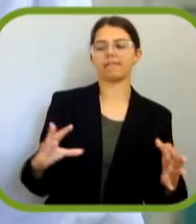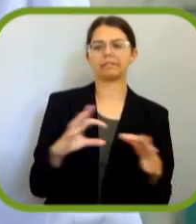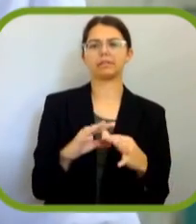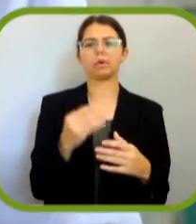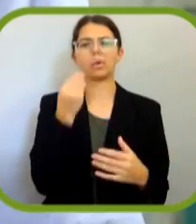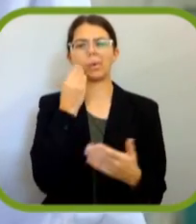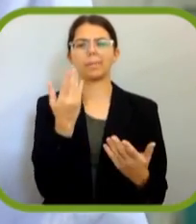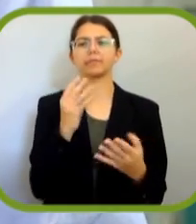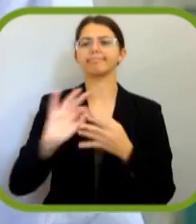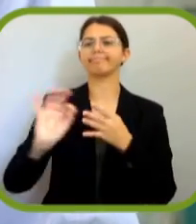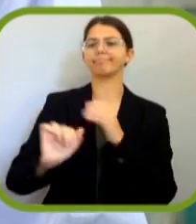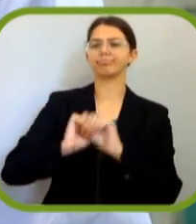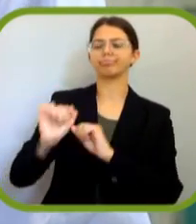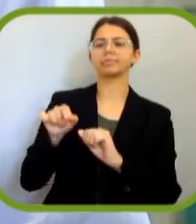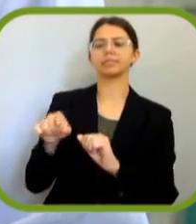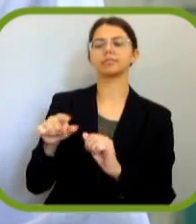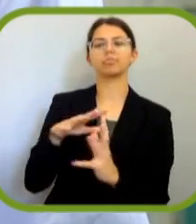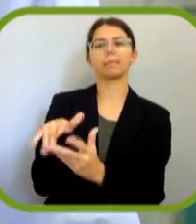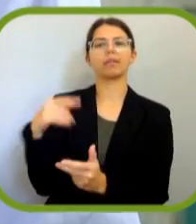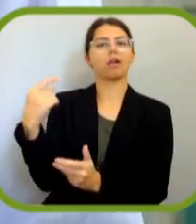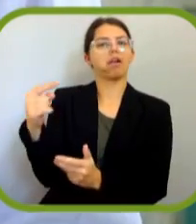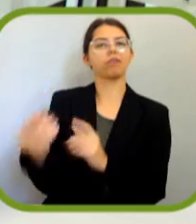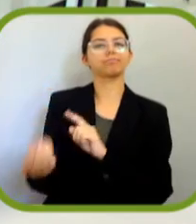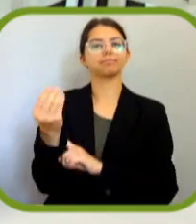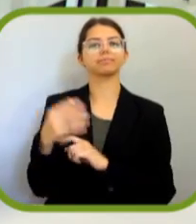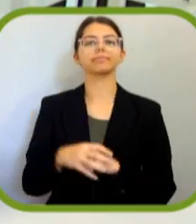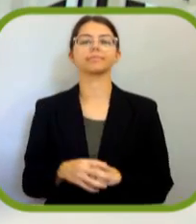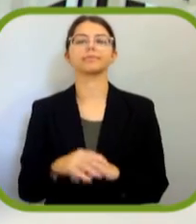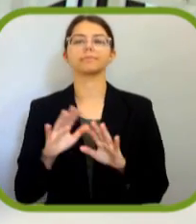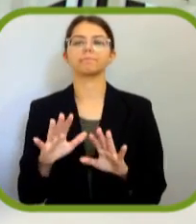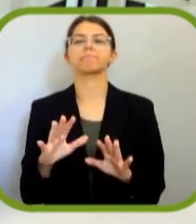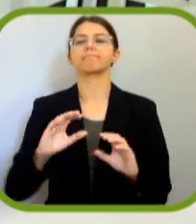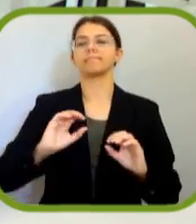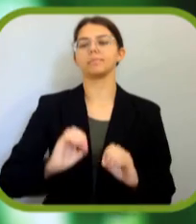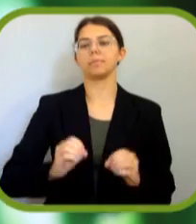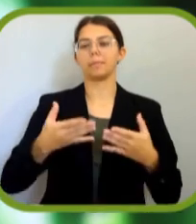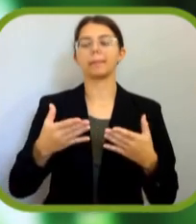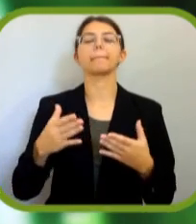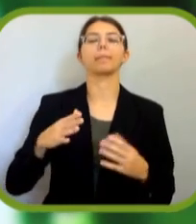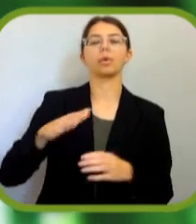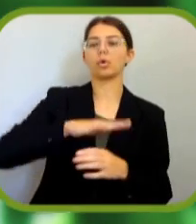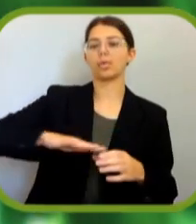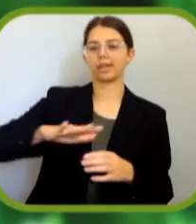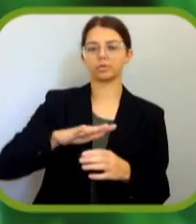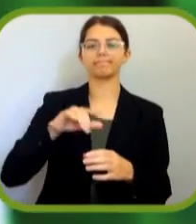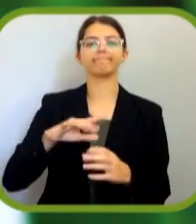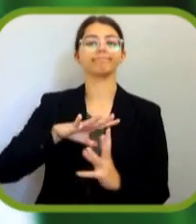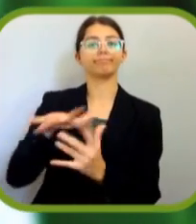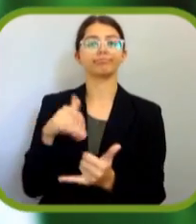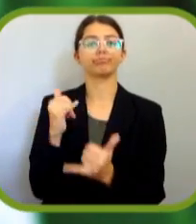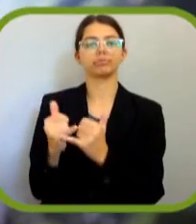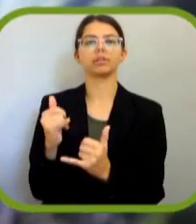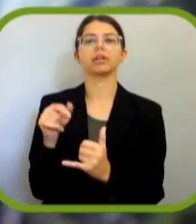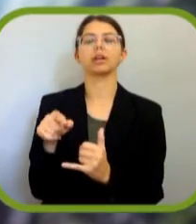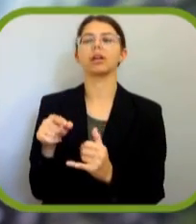What characteristics make this a unique space? Let's start with the context. The Metaverse is not